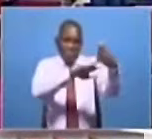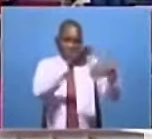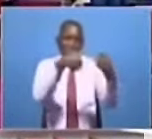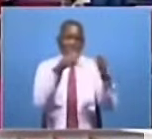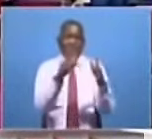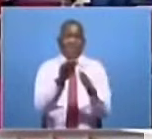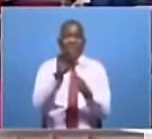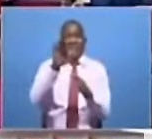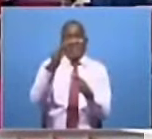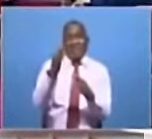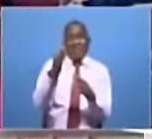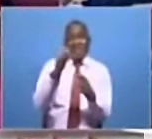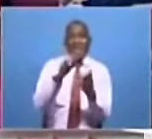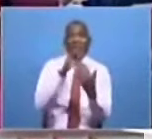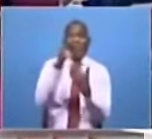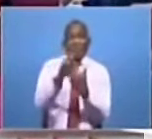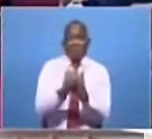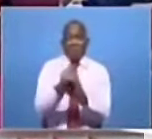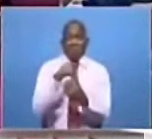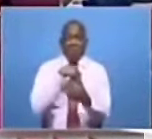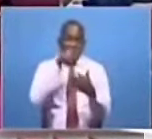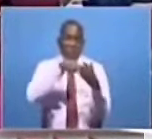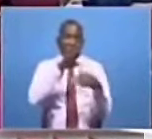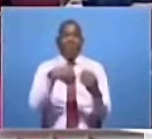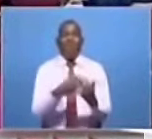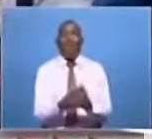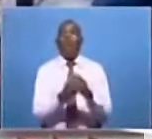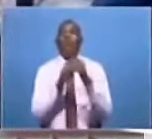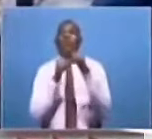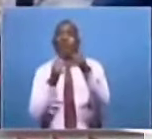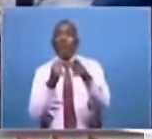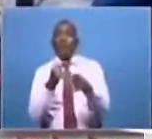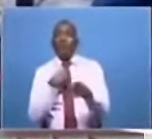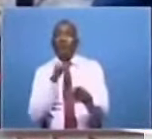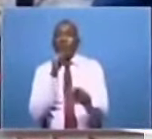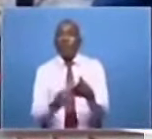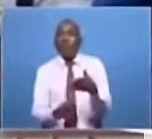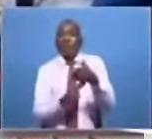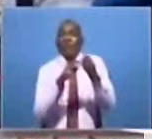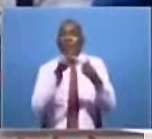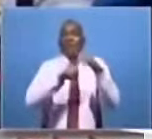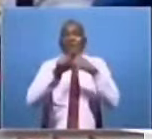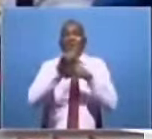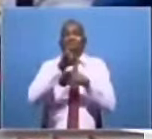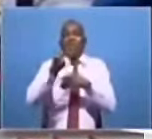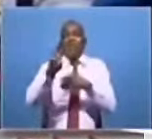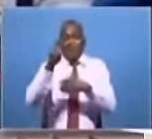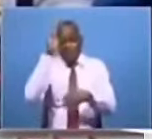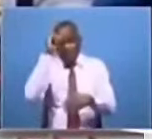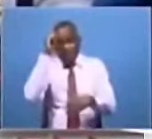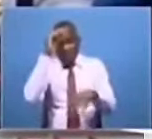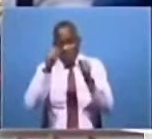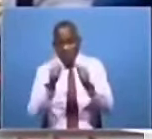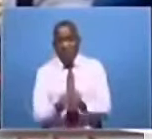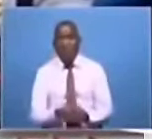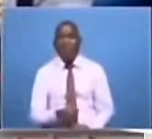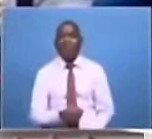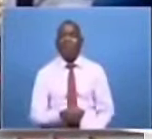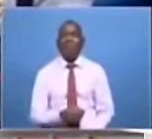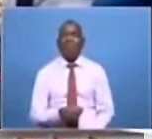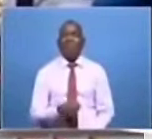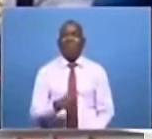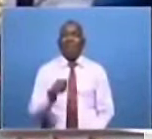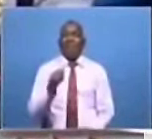the 9th February. Yes, my lord, I did not refer to Section 26 on that occasion because, my lords,